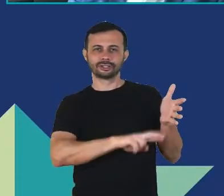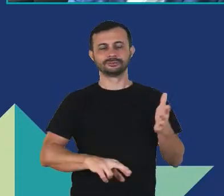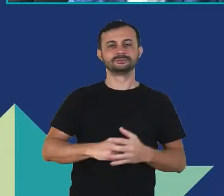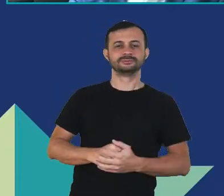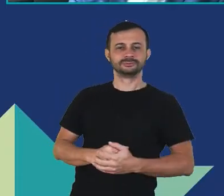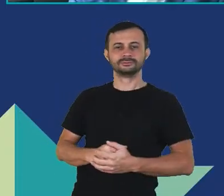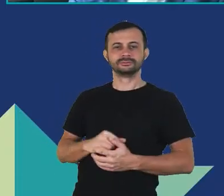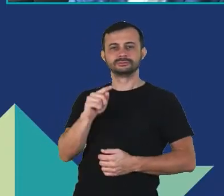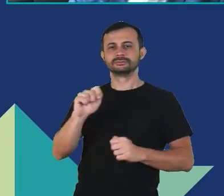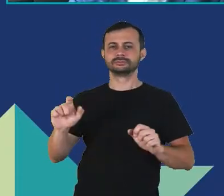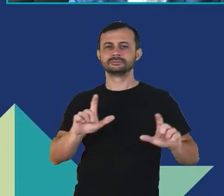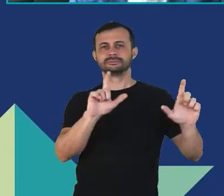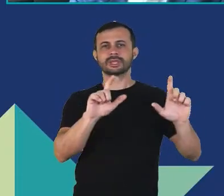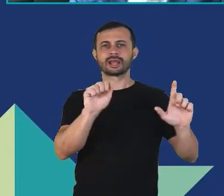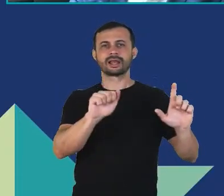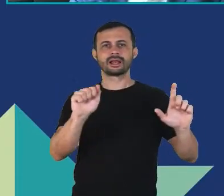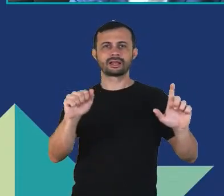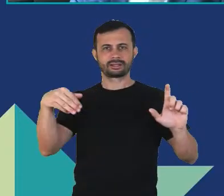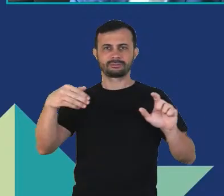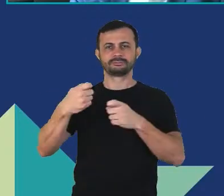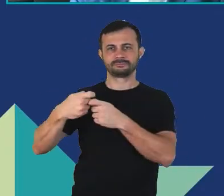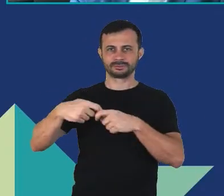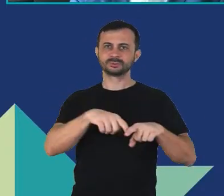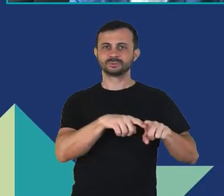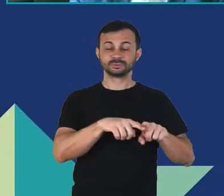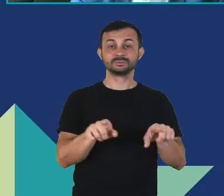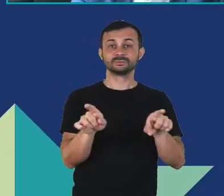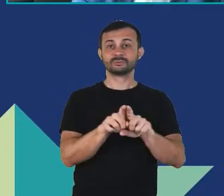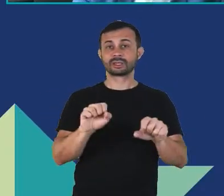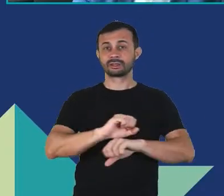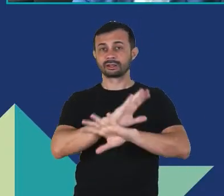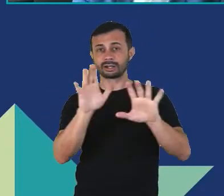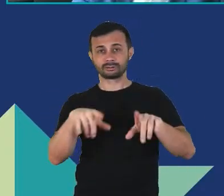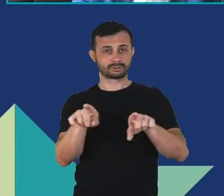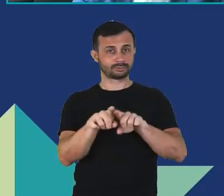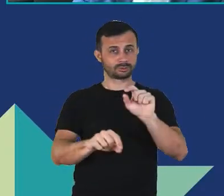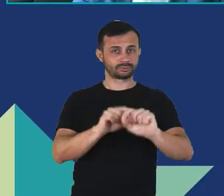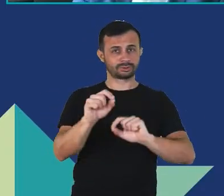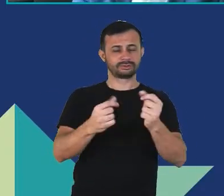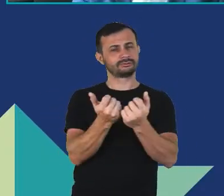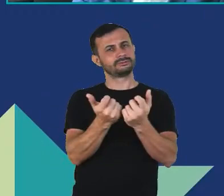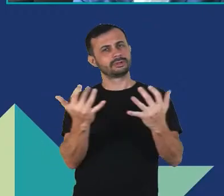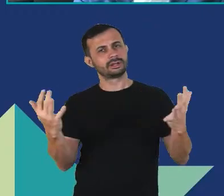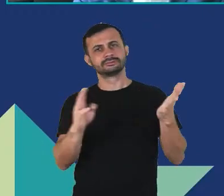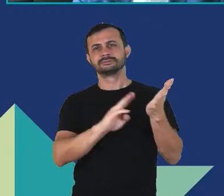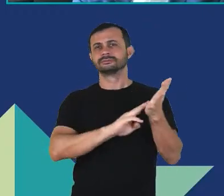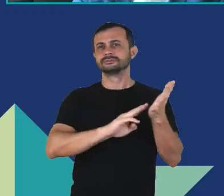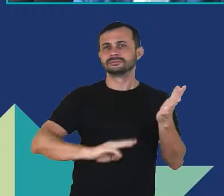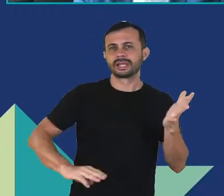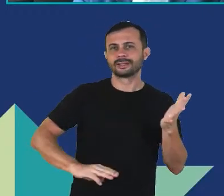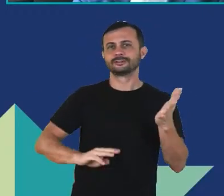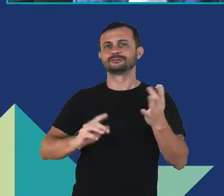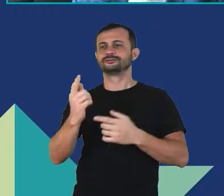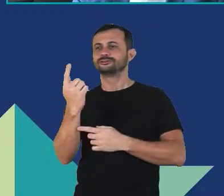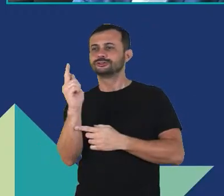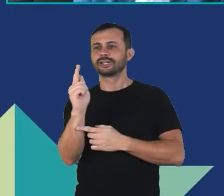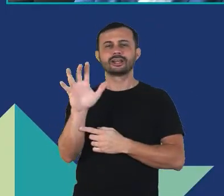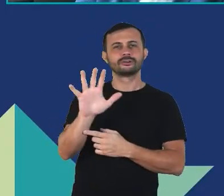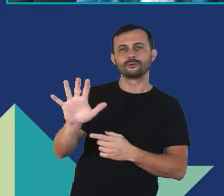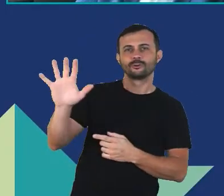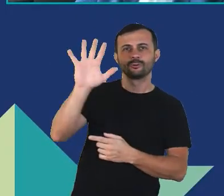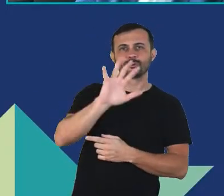So, of course, there's multiple geophysics methods, but we're not going to have time to go through them. But anything from seismic refraction,